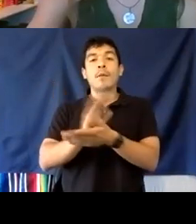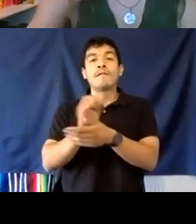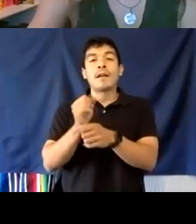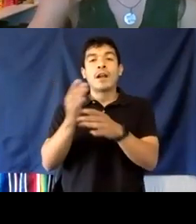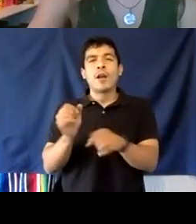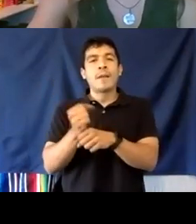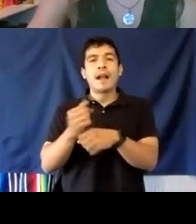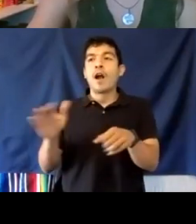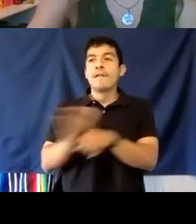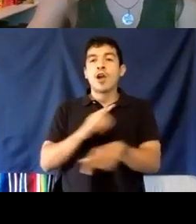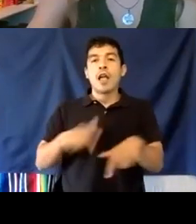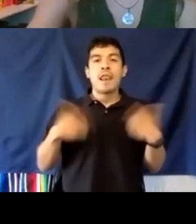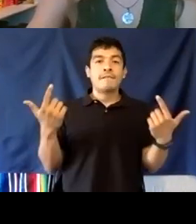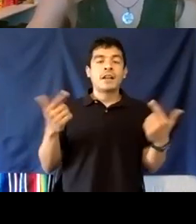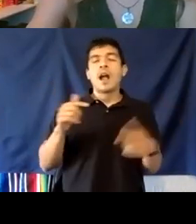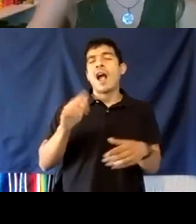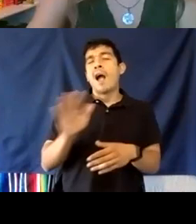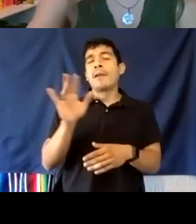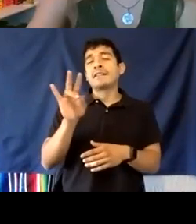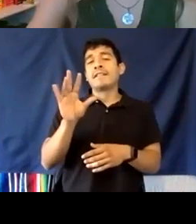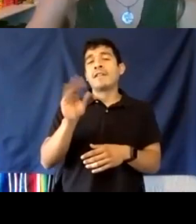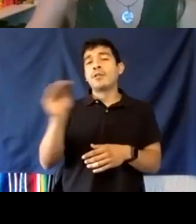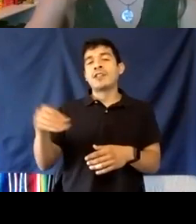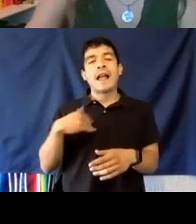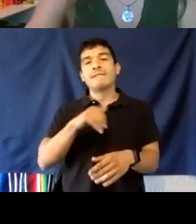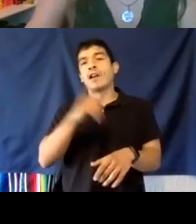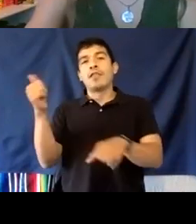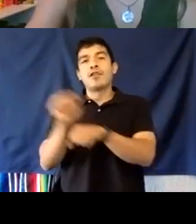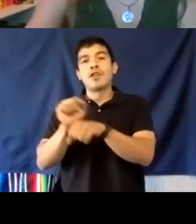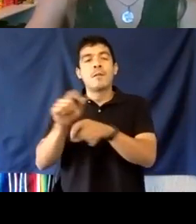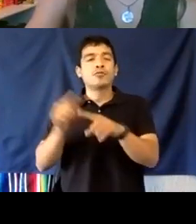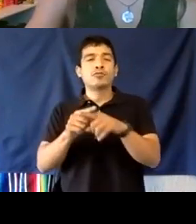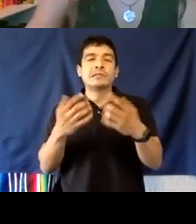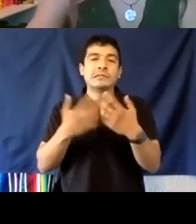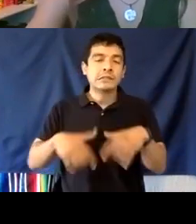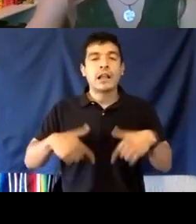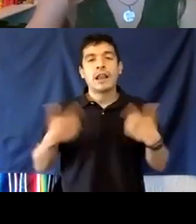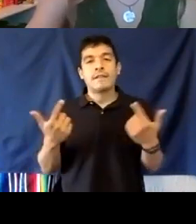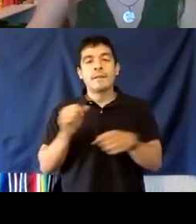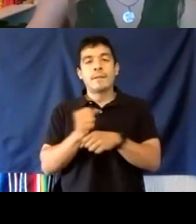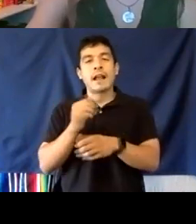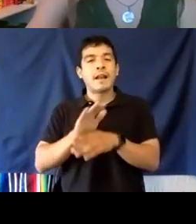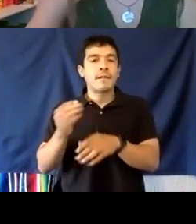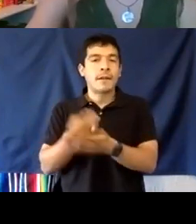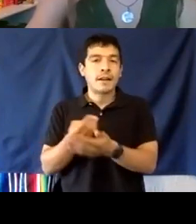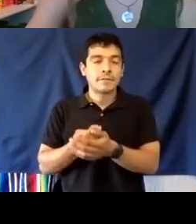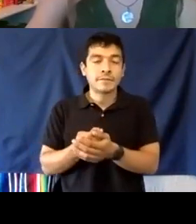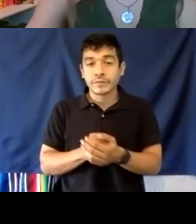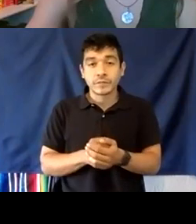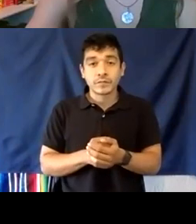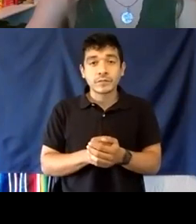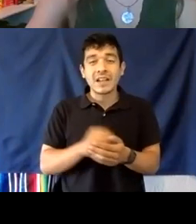About 75% have to do other work to make a living. About 2 in 10 documentary filmmakers,